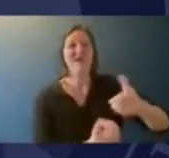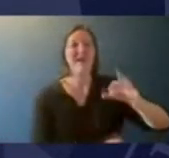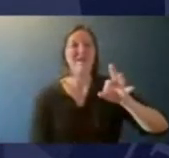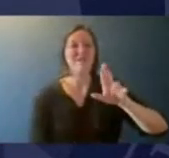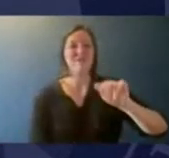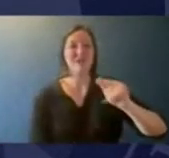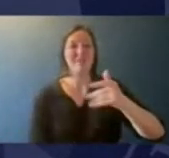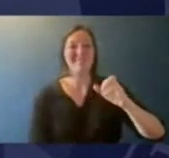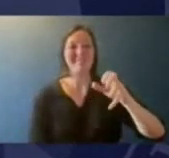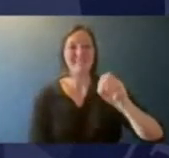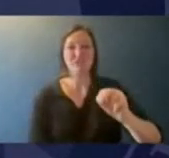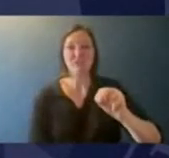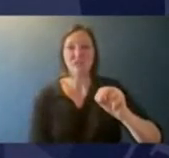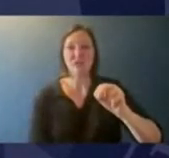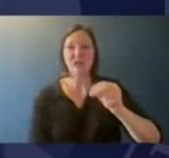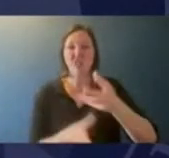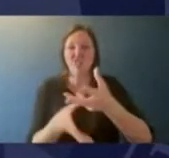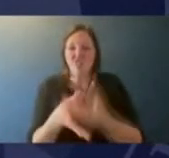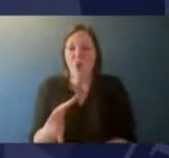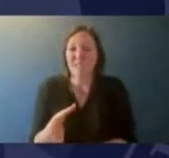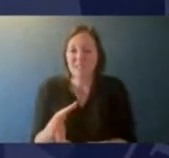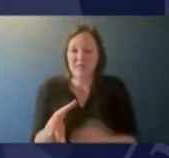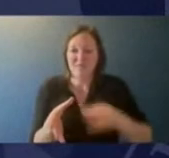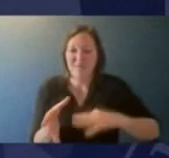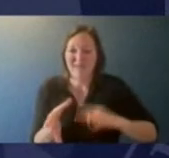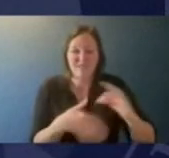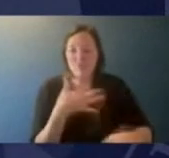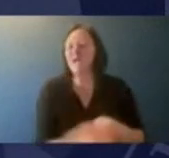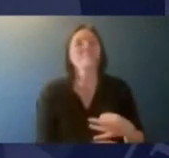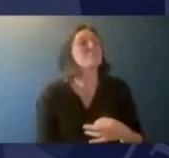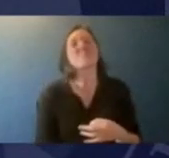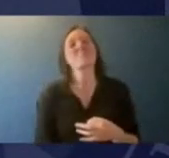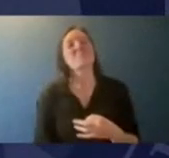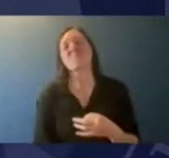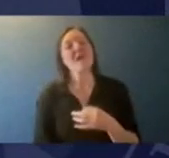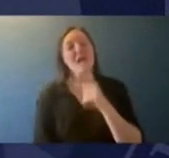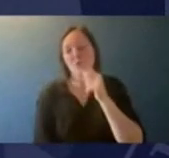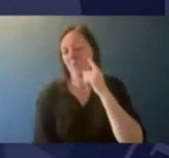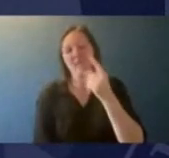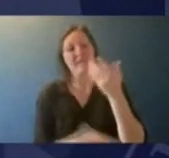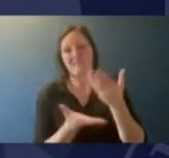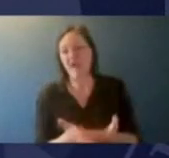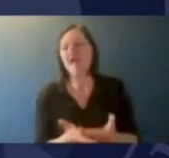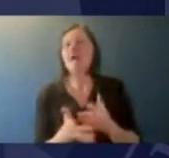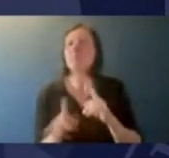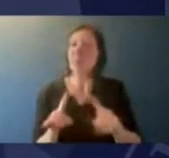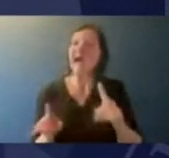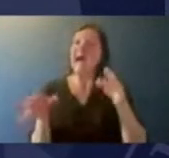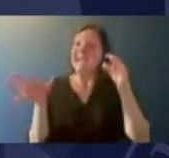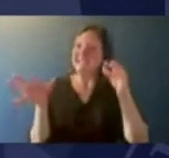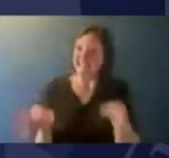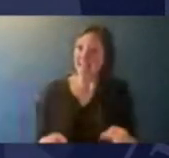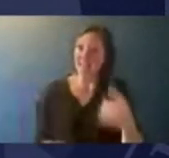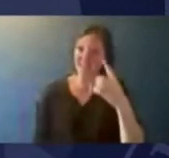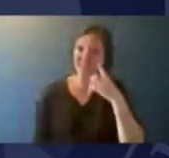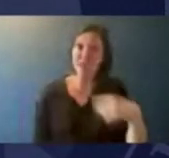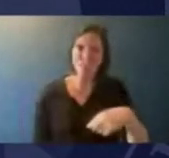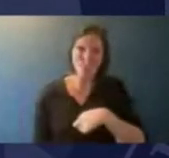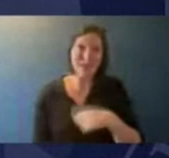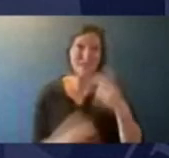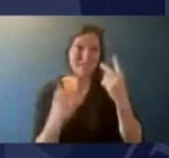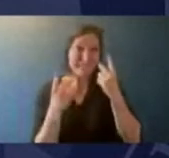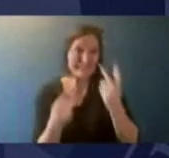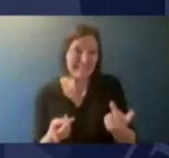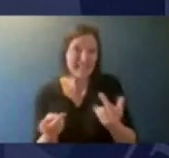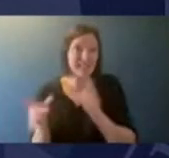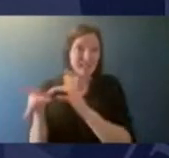of trade is really not valid. But I definitely do think we've seen this in